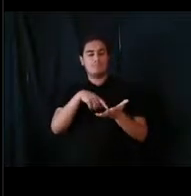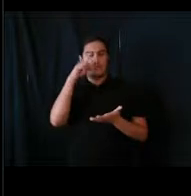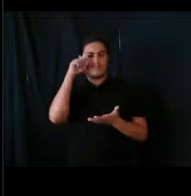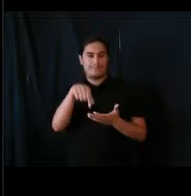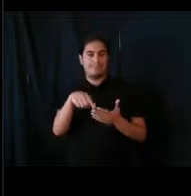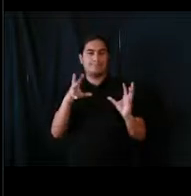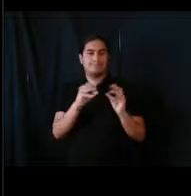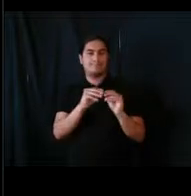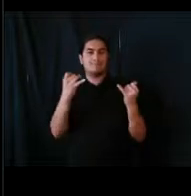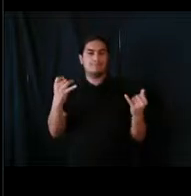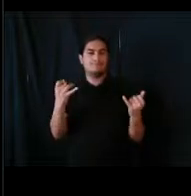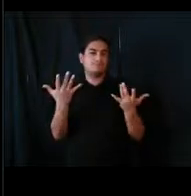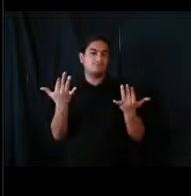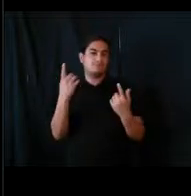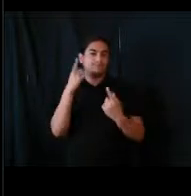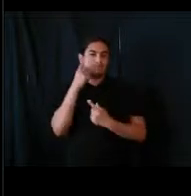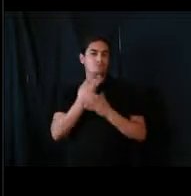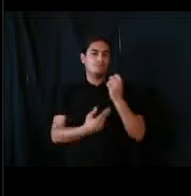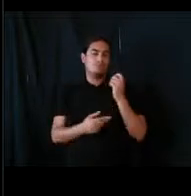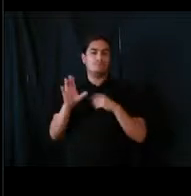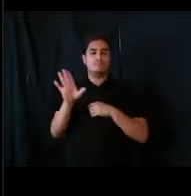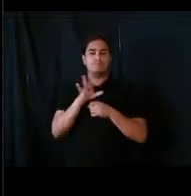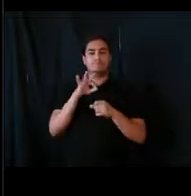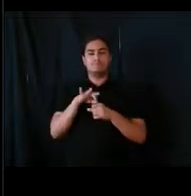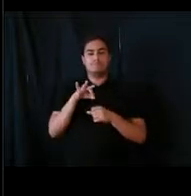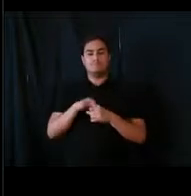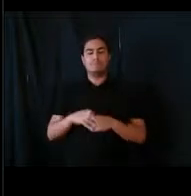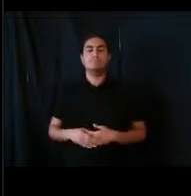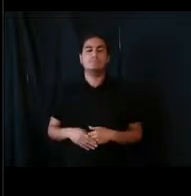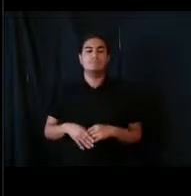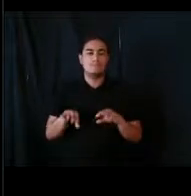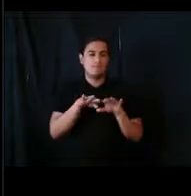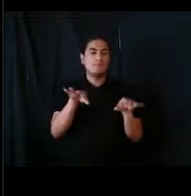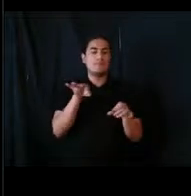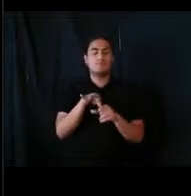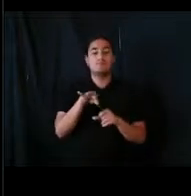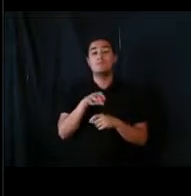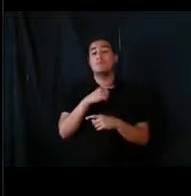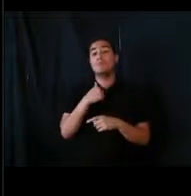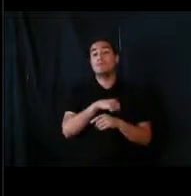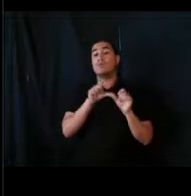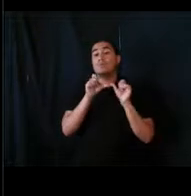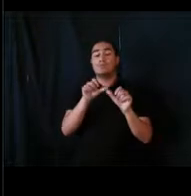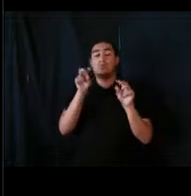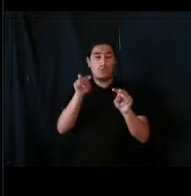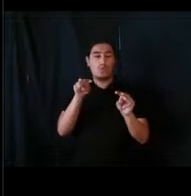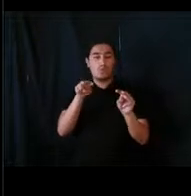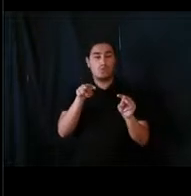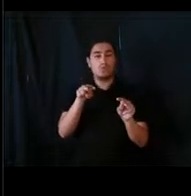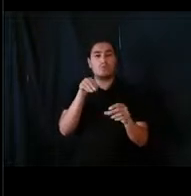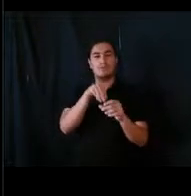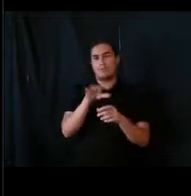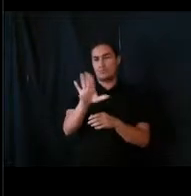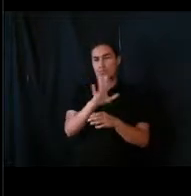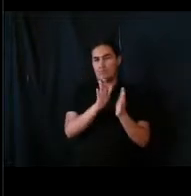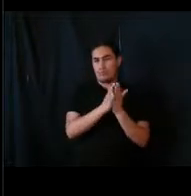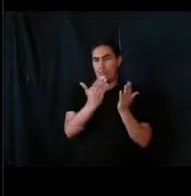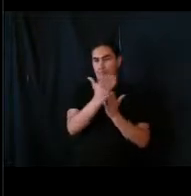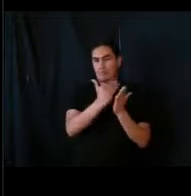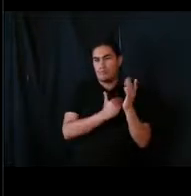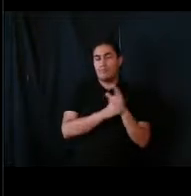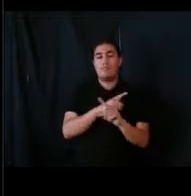votes there's a list of bills staff are continuing to monitor in your book item the commission does not